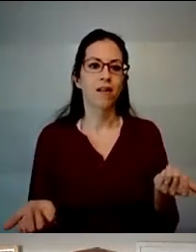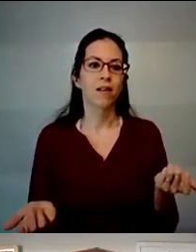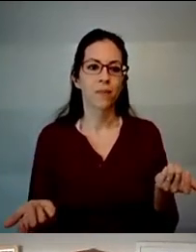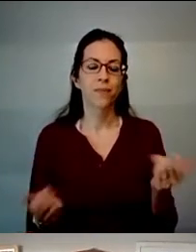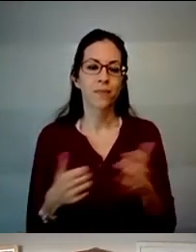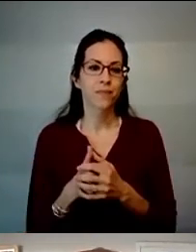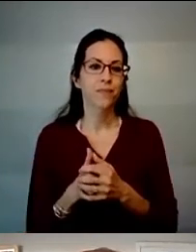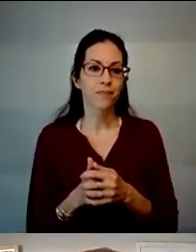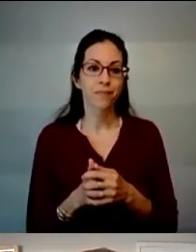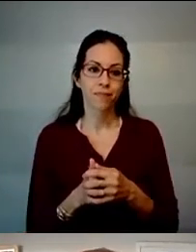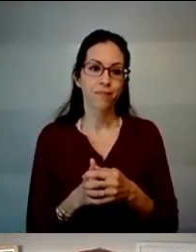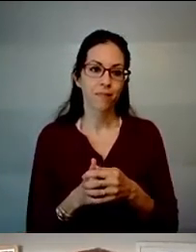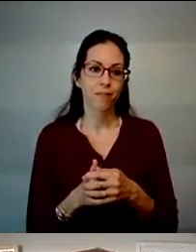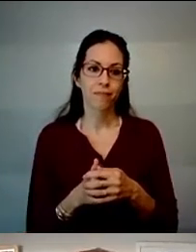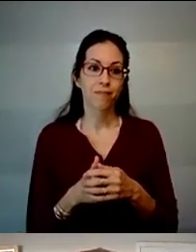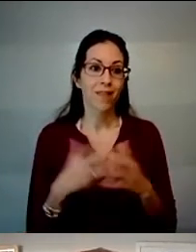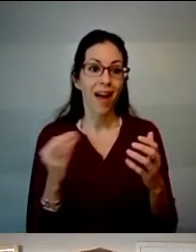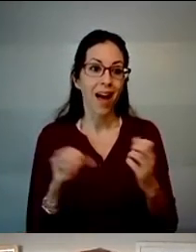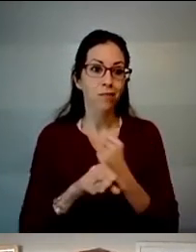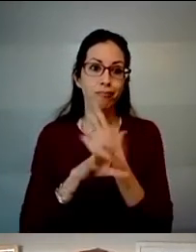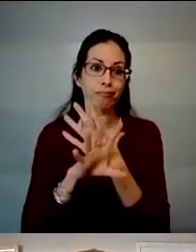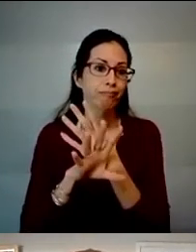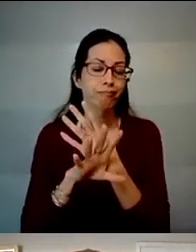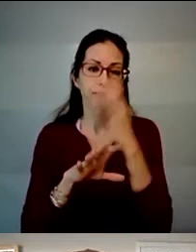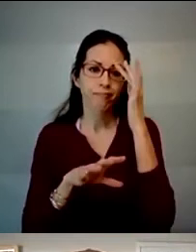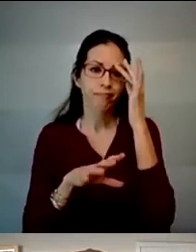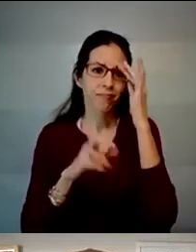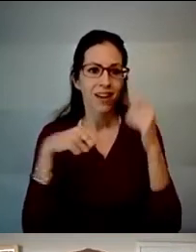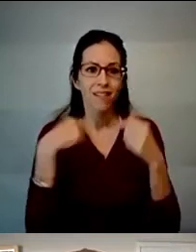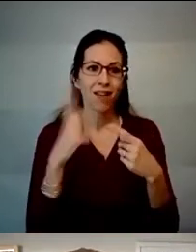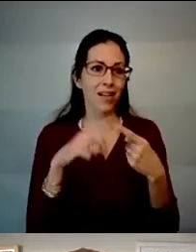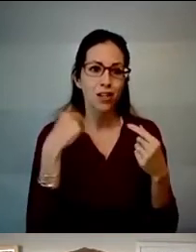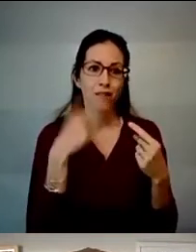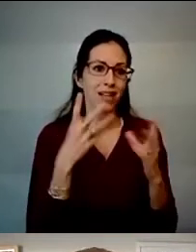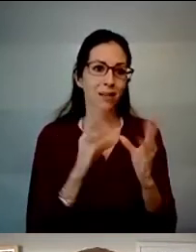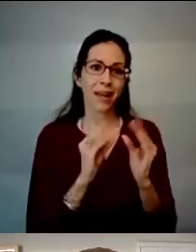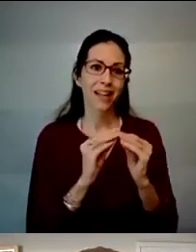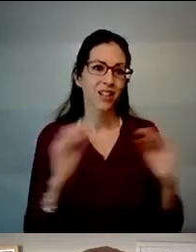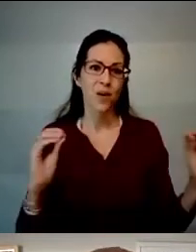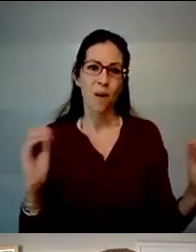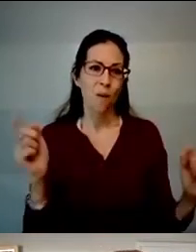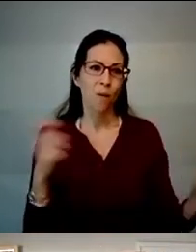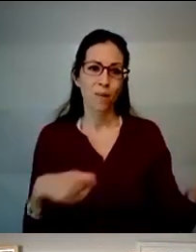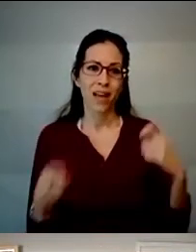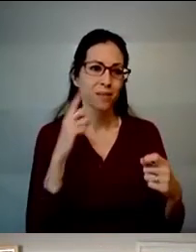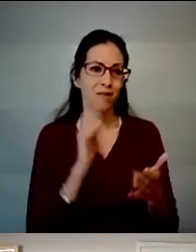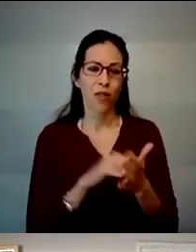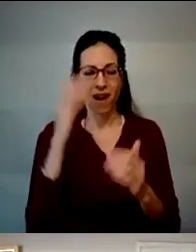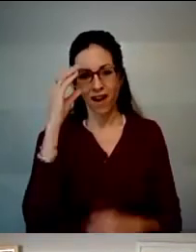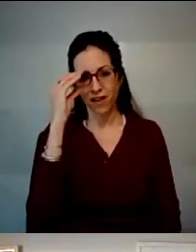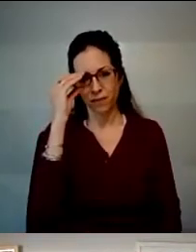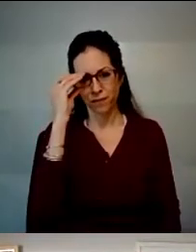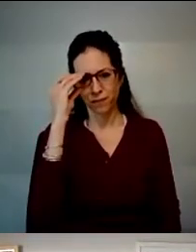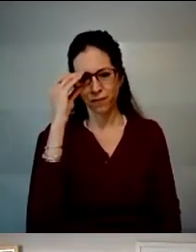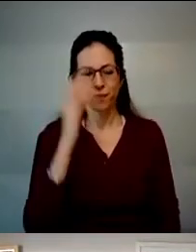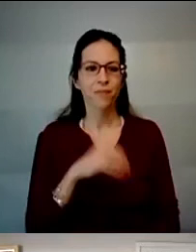extent possible, you know, just having face-to-face meetings, because I don't think there's any replacement for that. You know, and